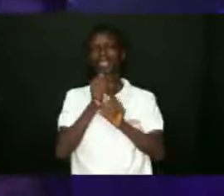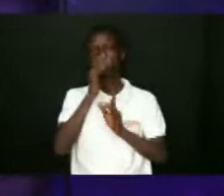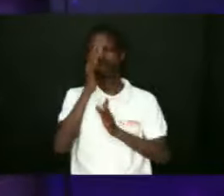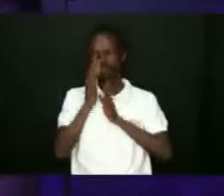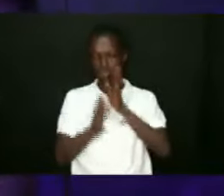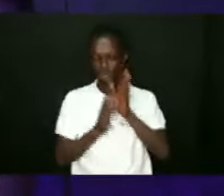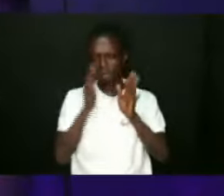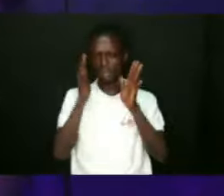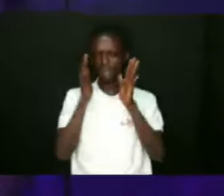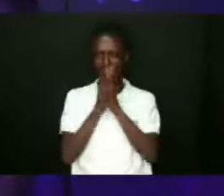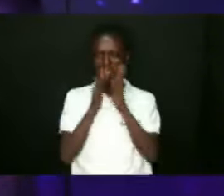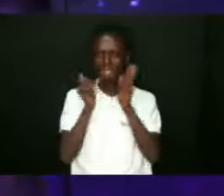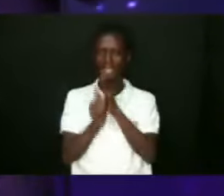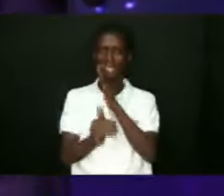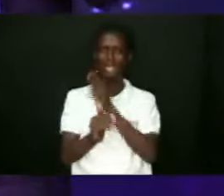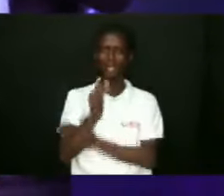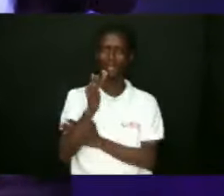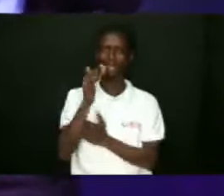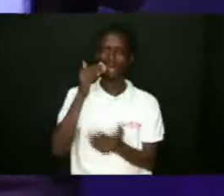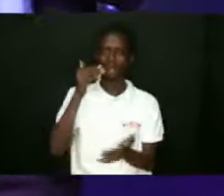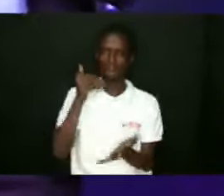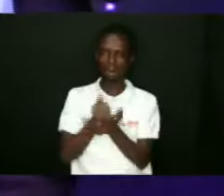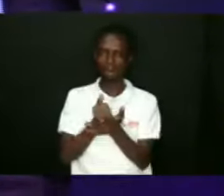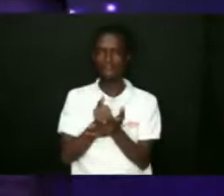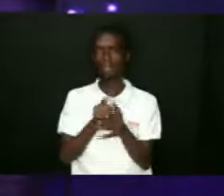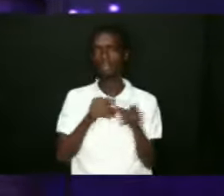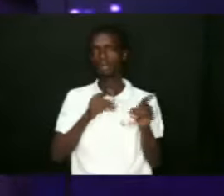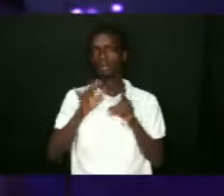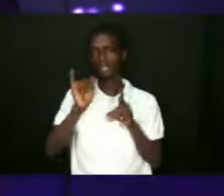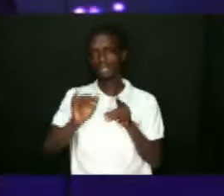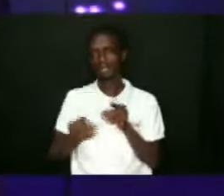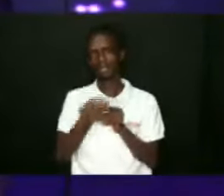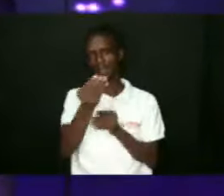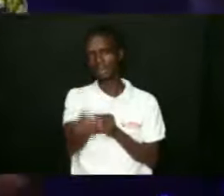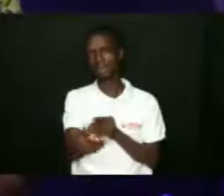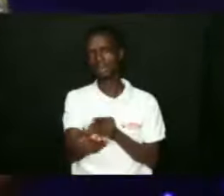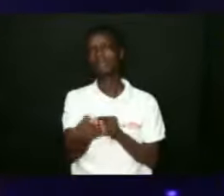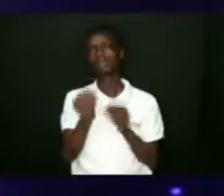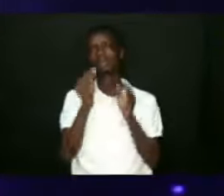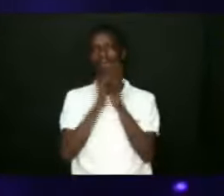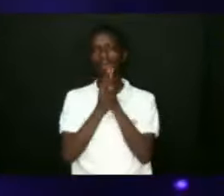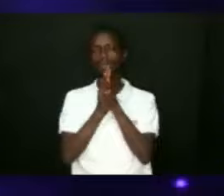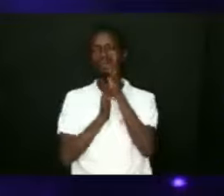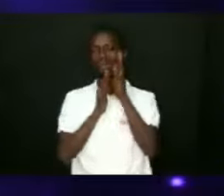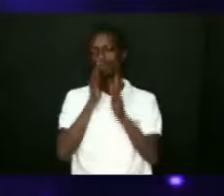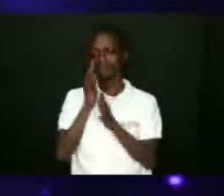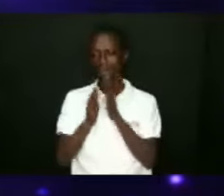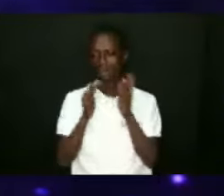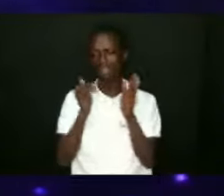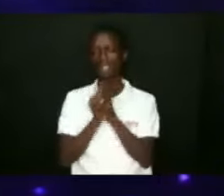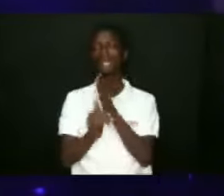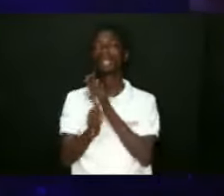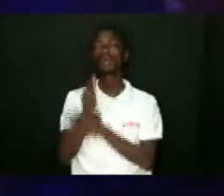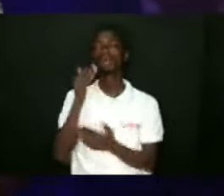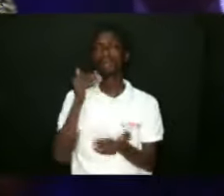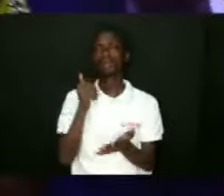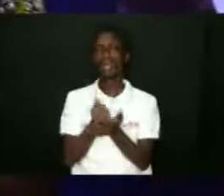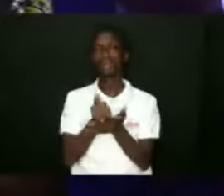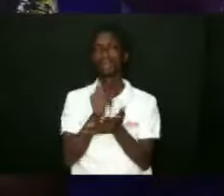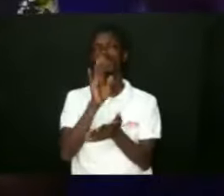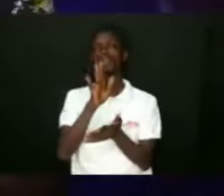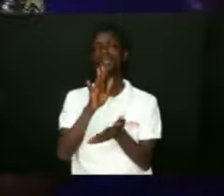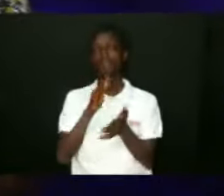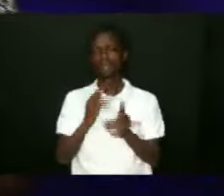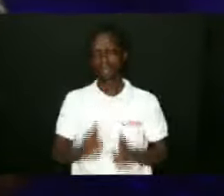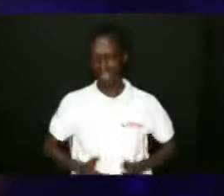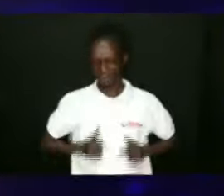stability. Father, we pray in the name of the Lord Jesus. Grace to be stable, Lord. Grace to be stable, Lord. Grace to be